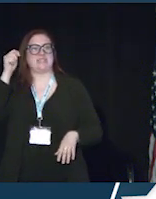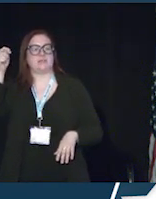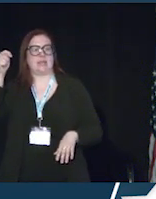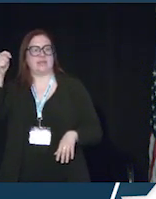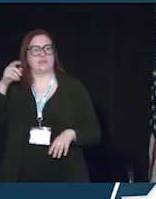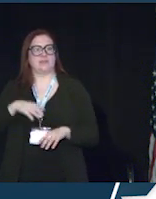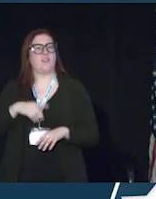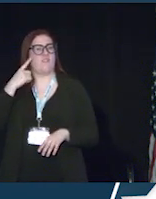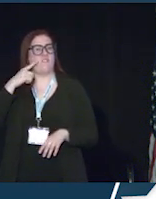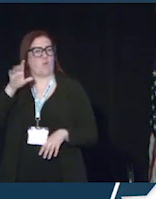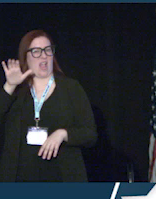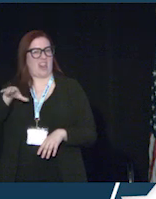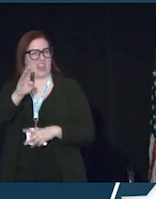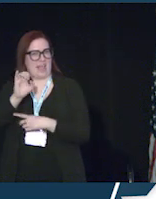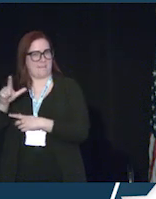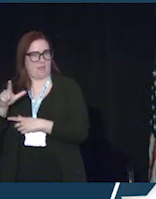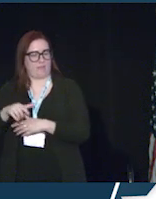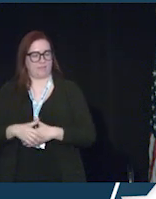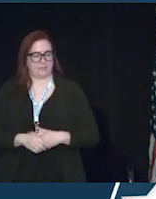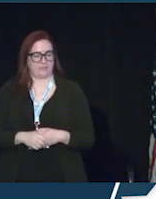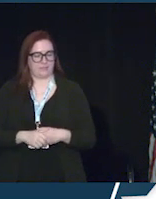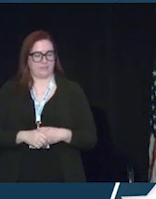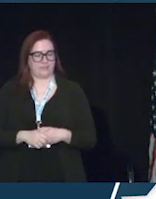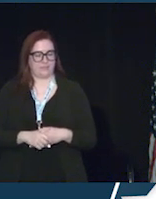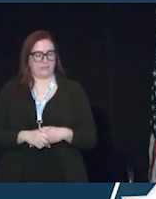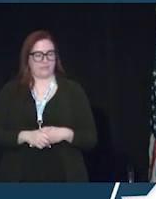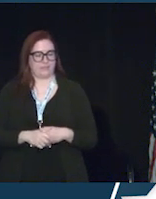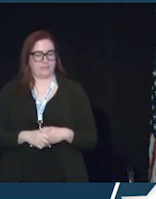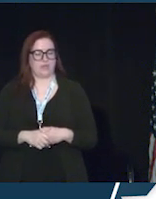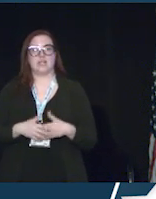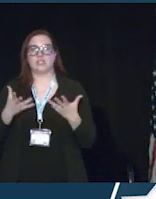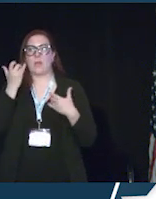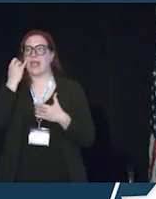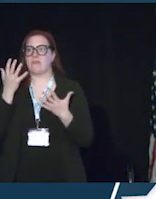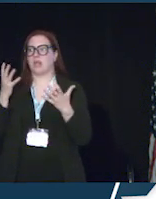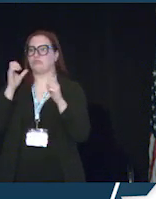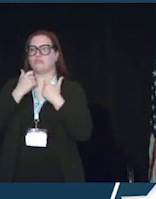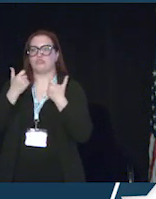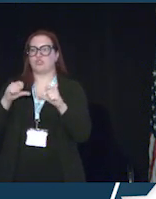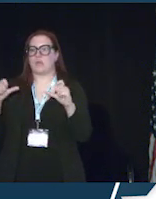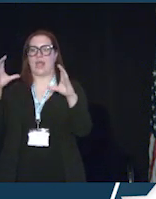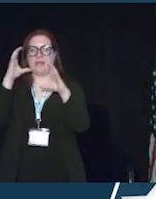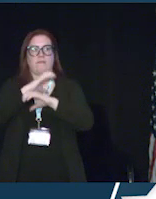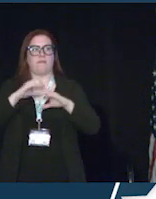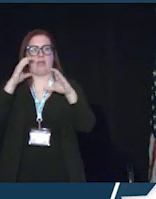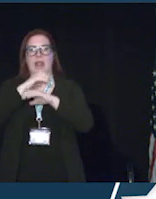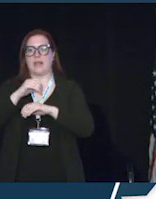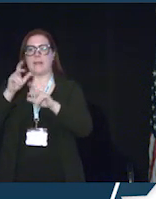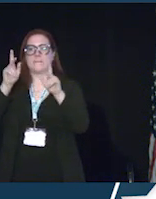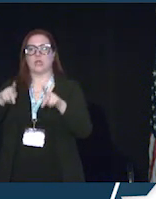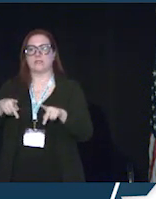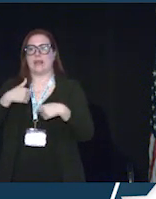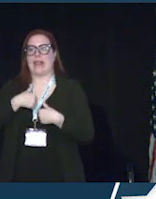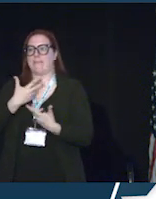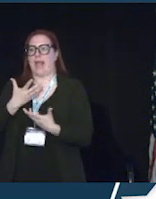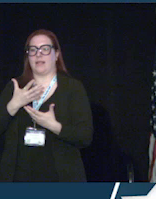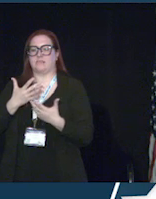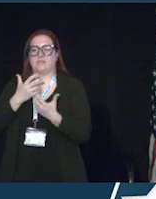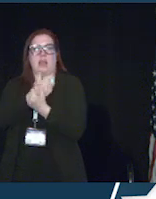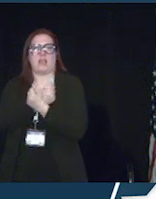particular bill that we want to find your missing loved one with a disability. Thank